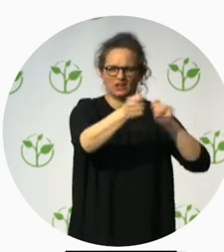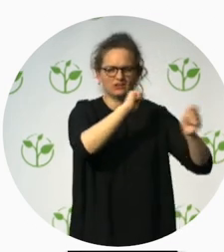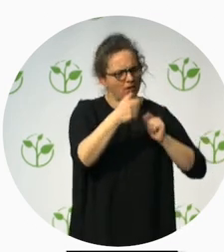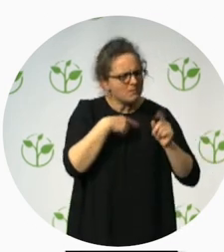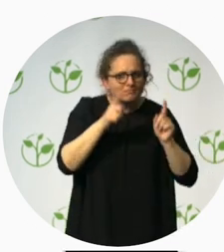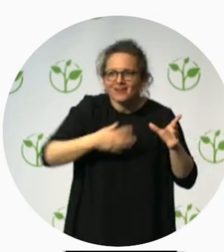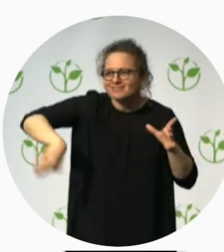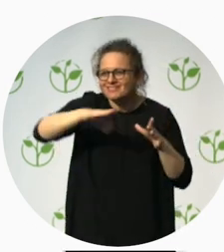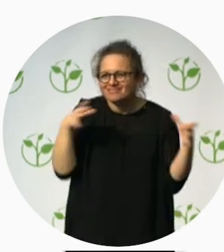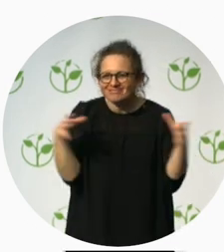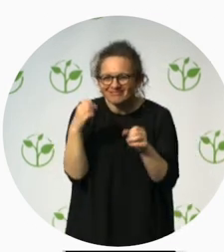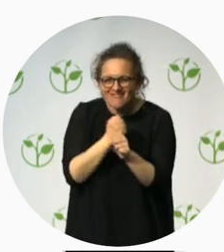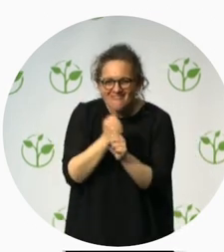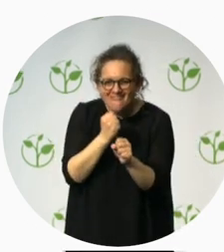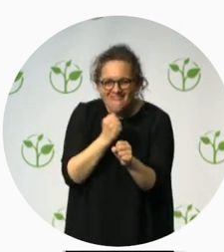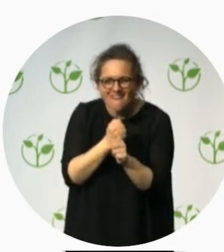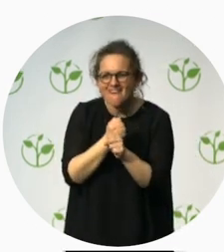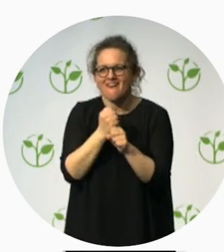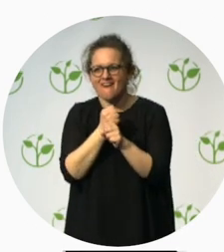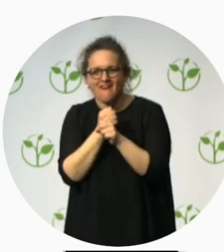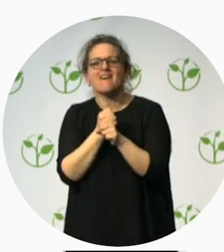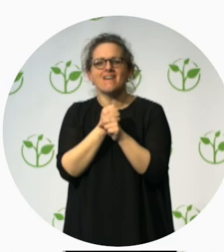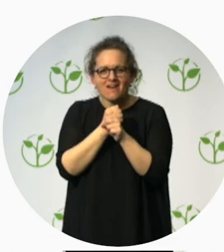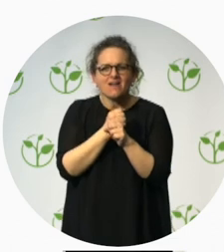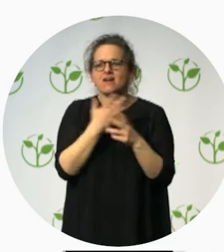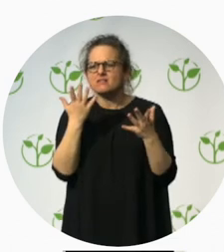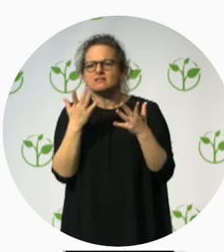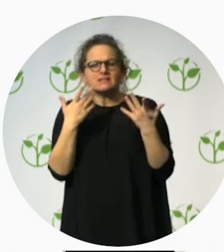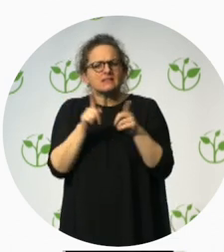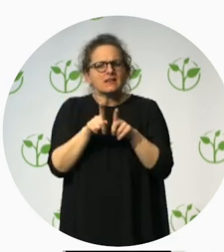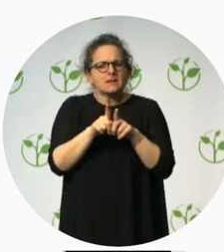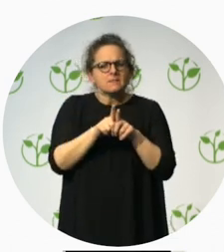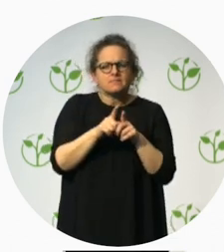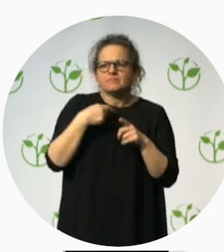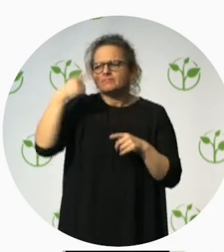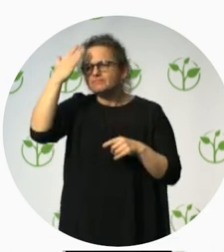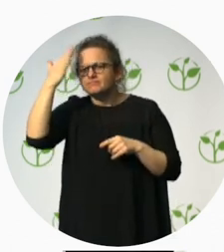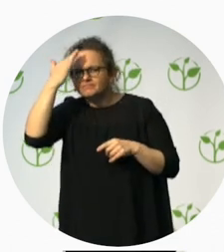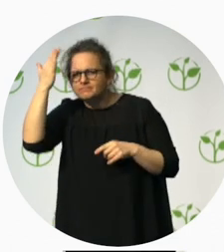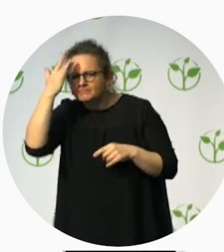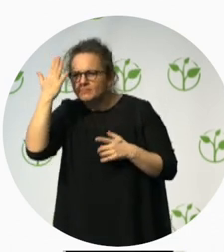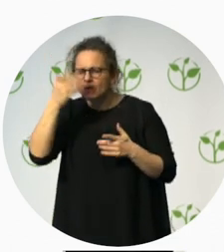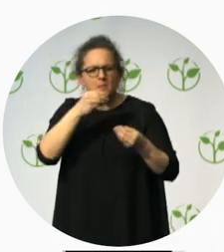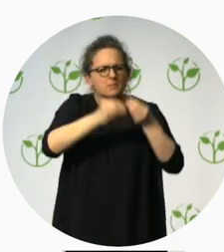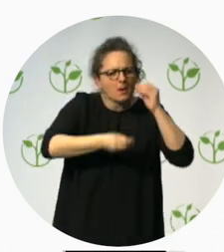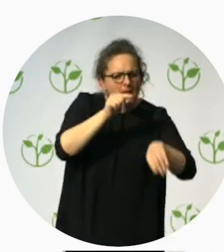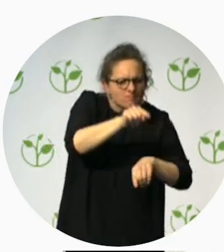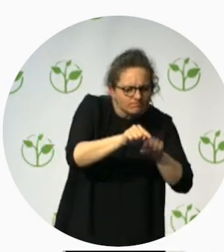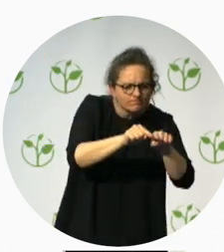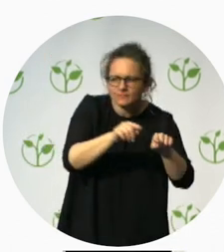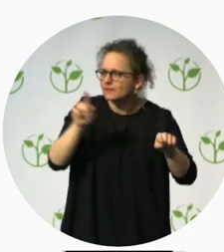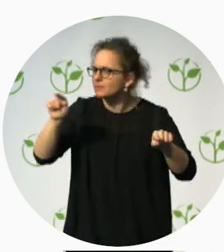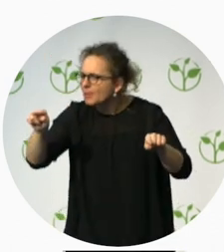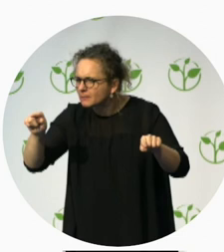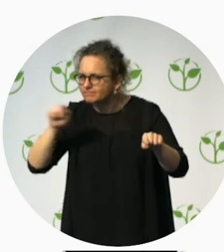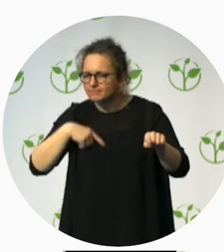the puzzle that can make this work complete? And don't be shy. And don't